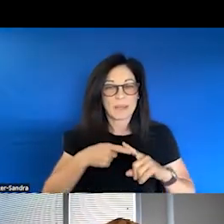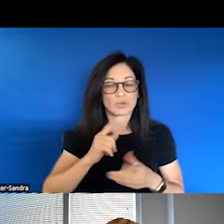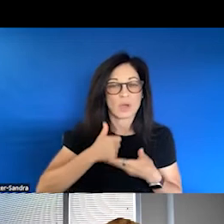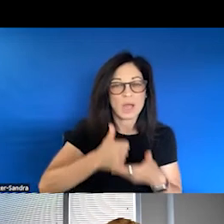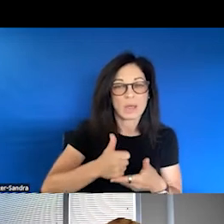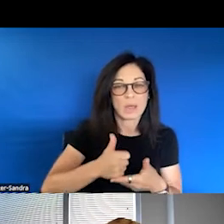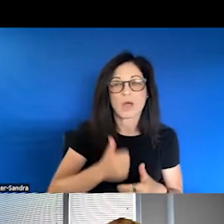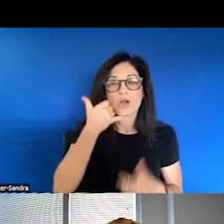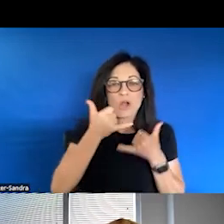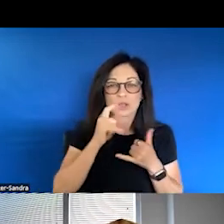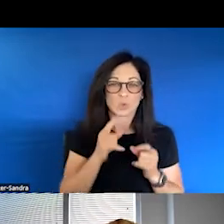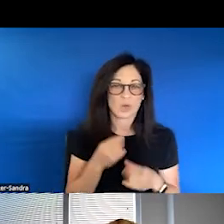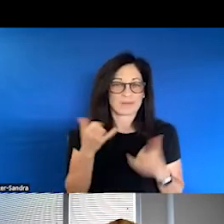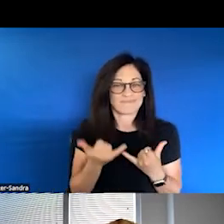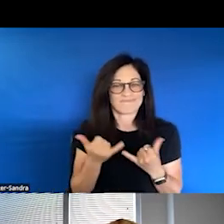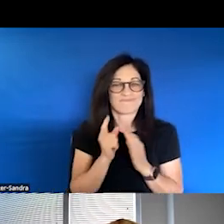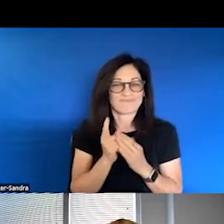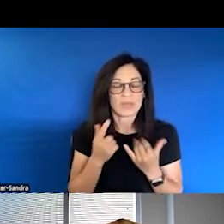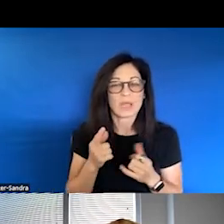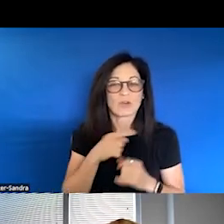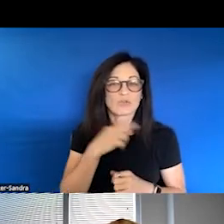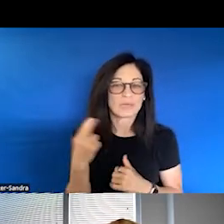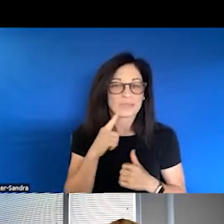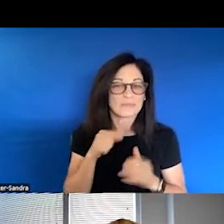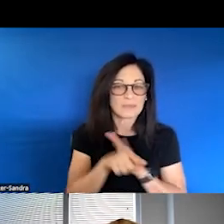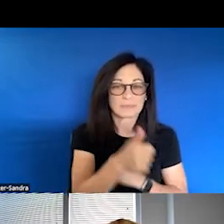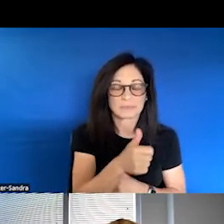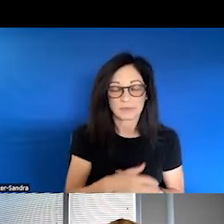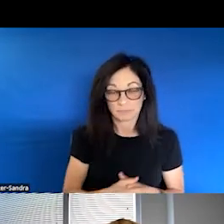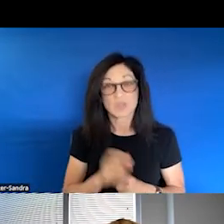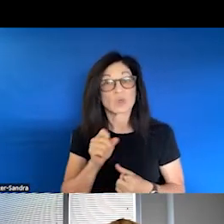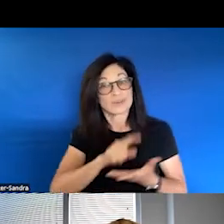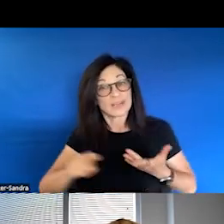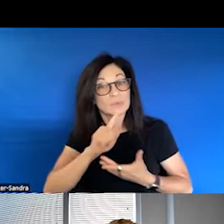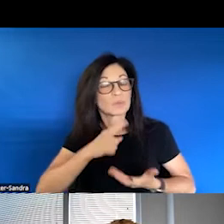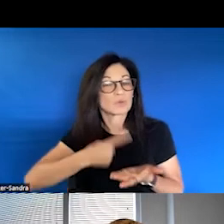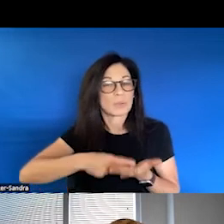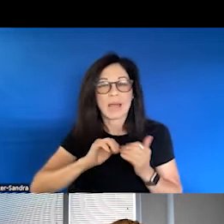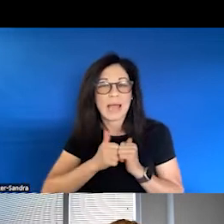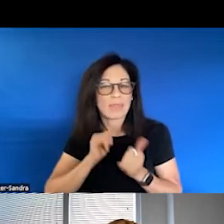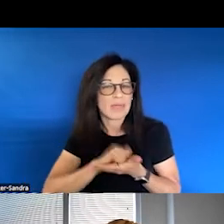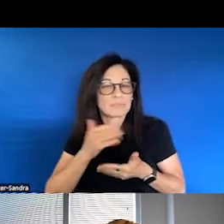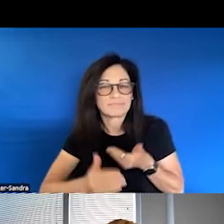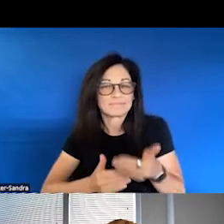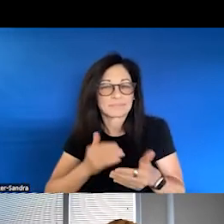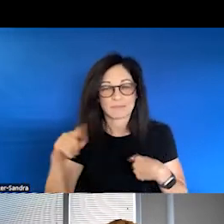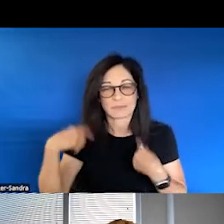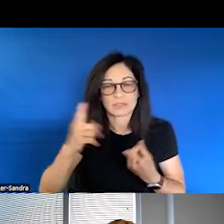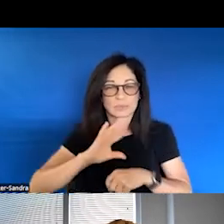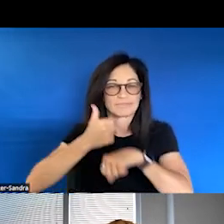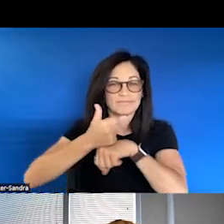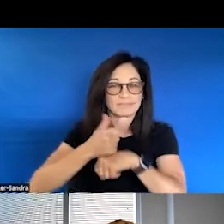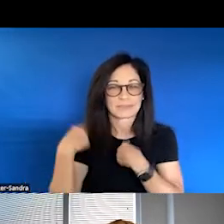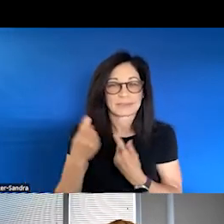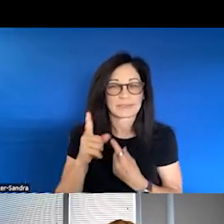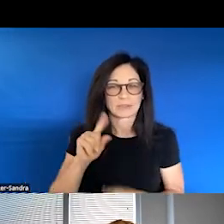really set up to do. So next week, we're going to talk about how that's been going since we actually began implementing it in 2011, what